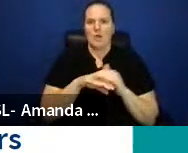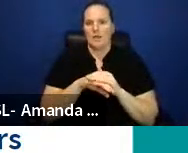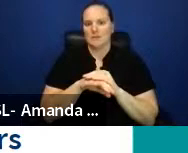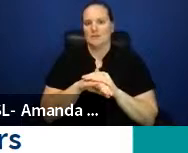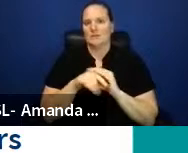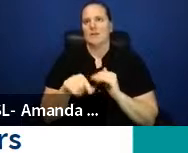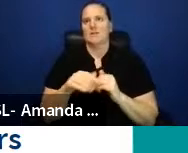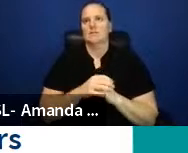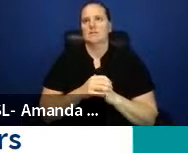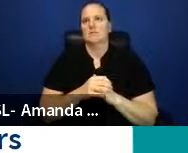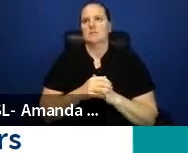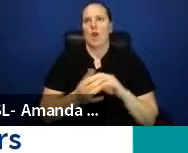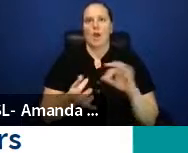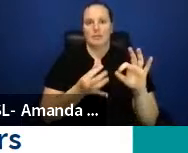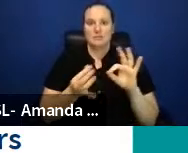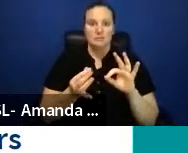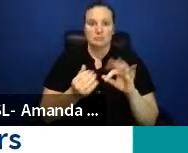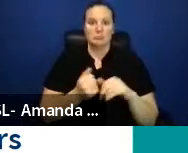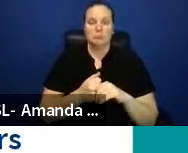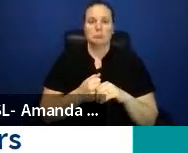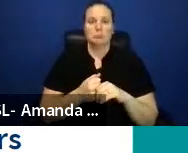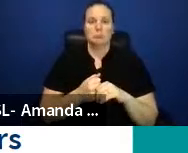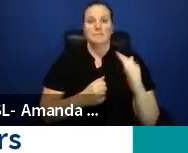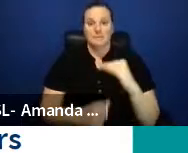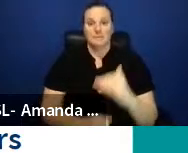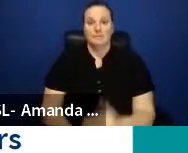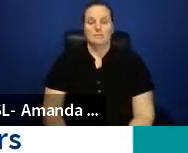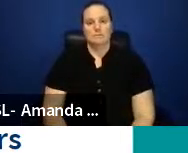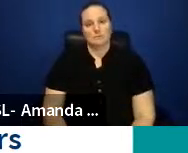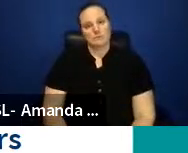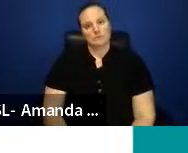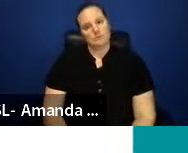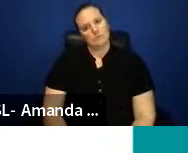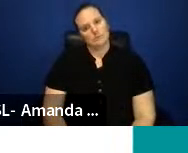and give comments. So next slide, please.